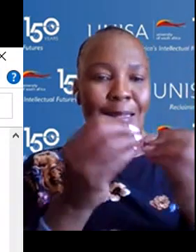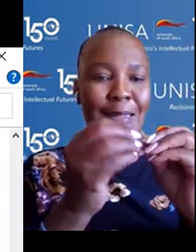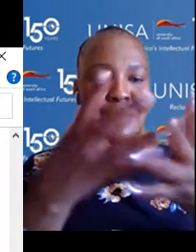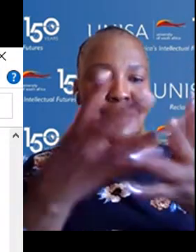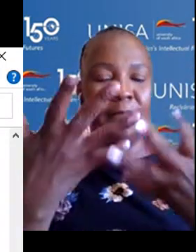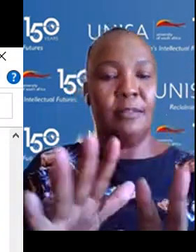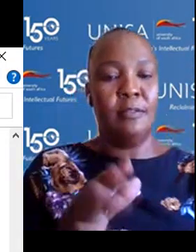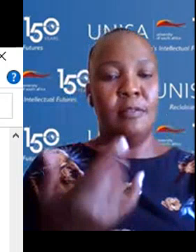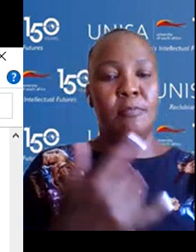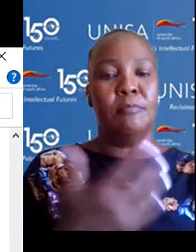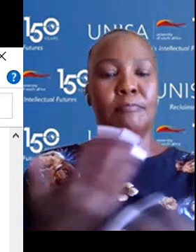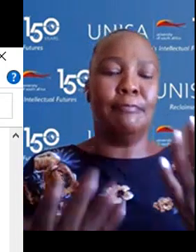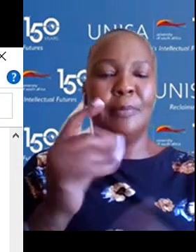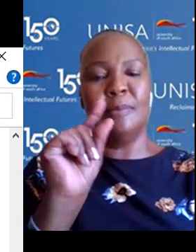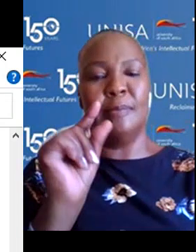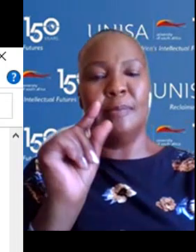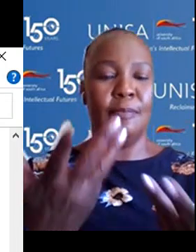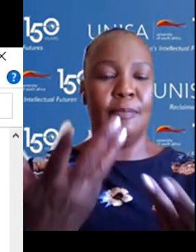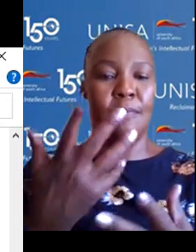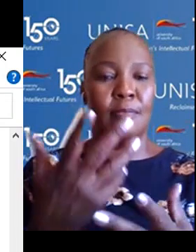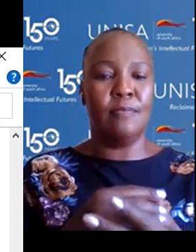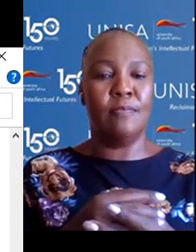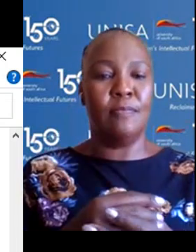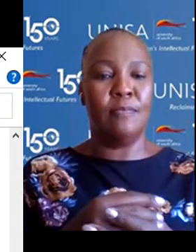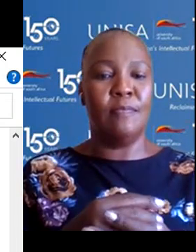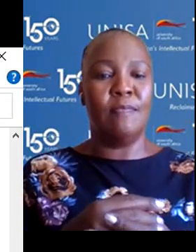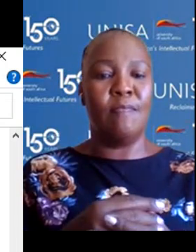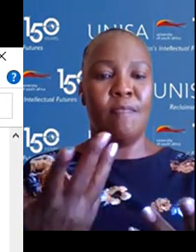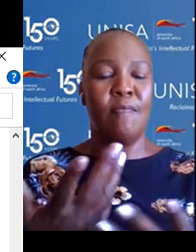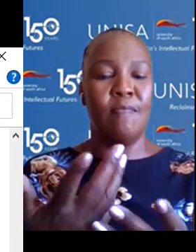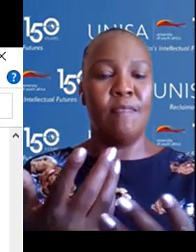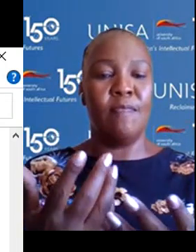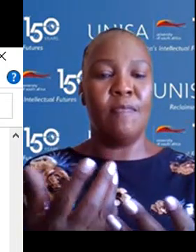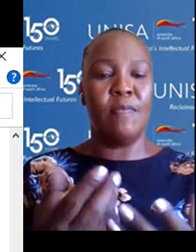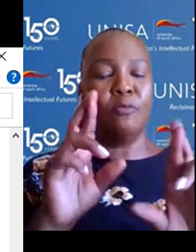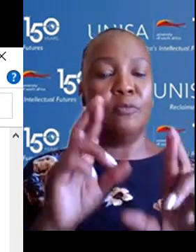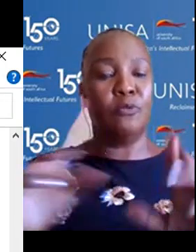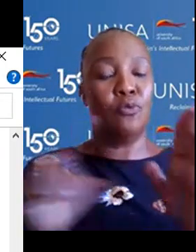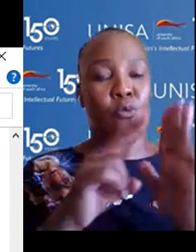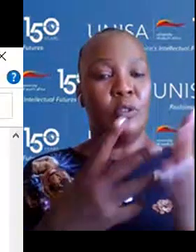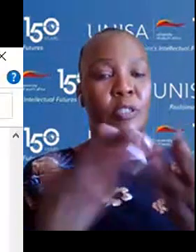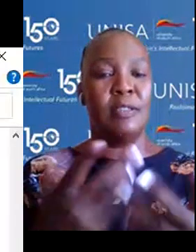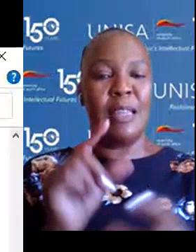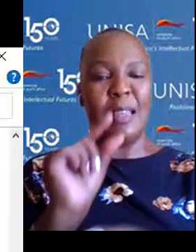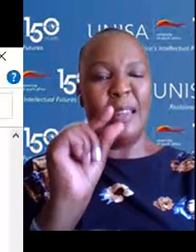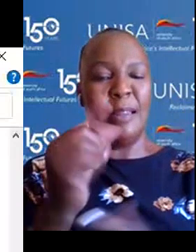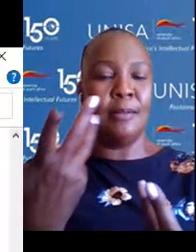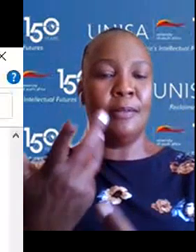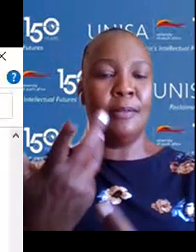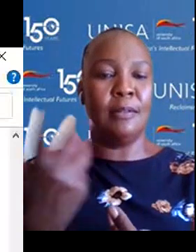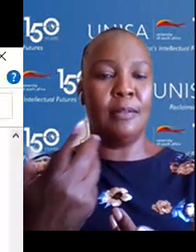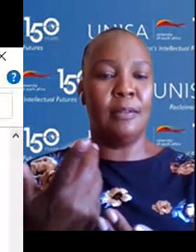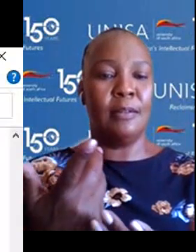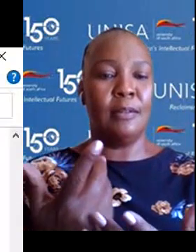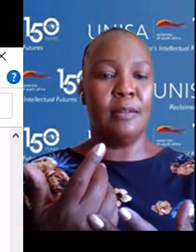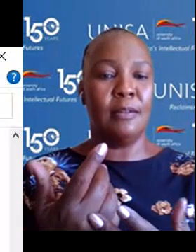little, and it disappears so quickly. All right, hopefully you saw that. There was a little turnaround